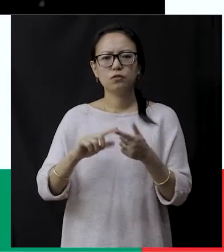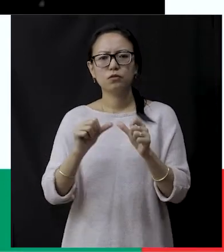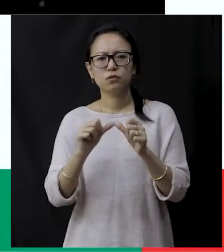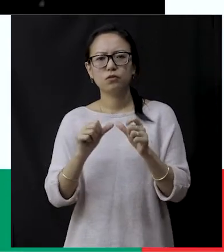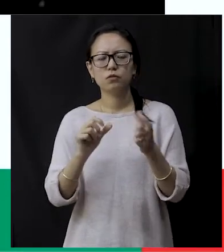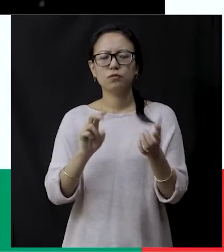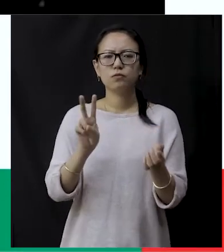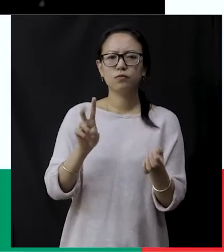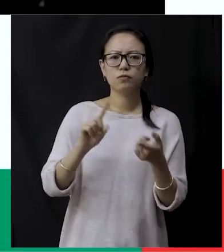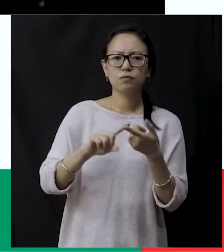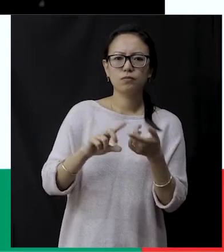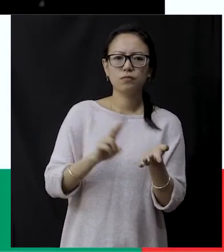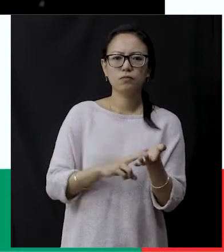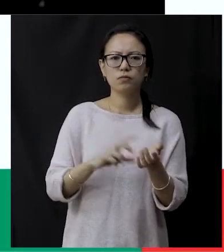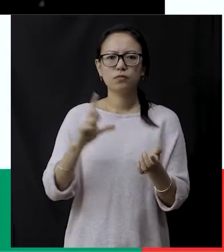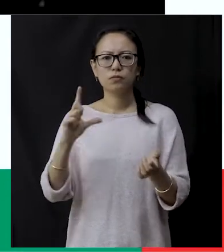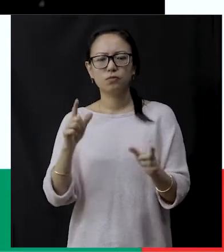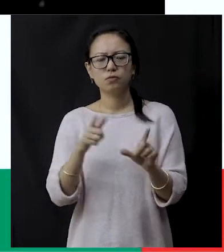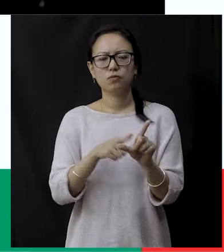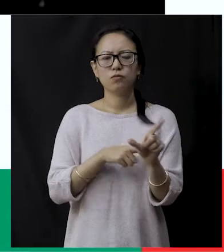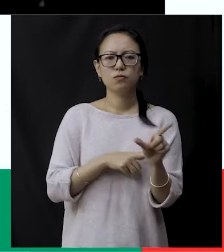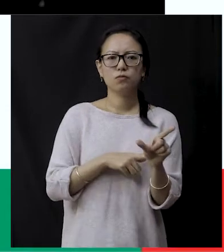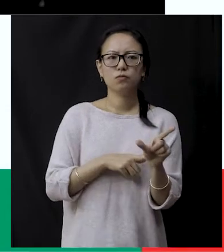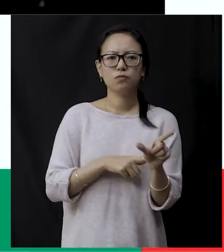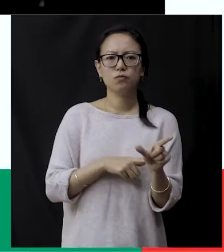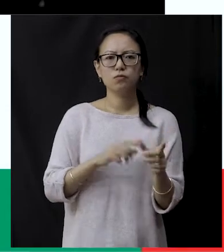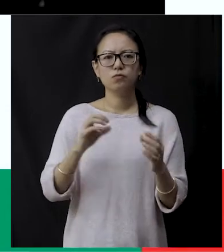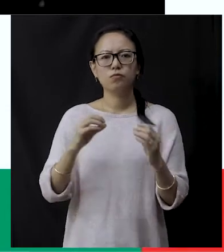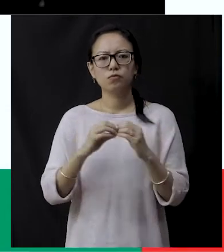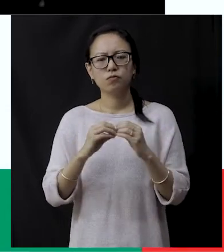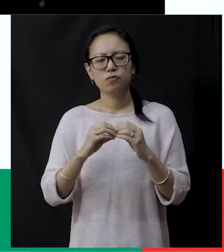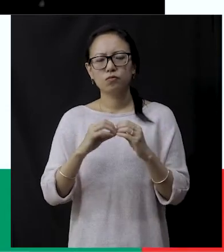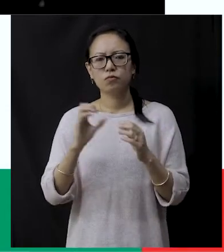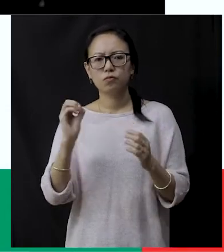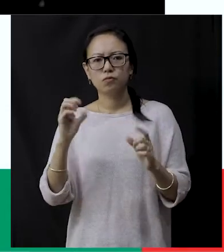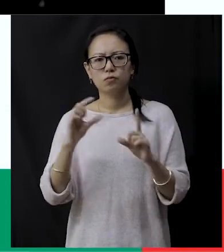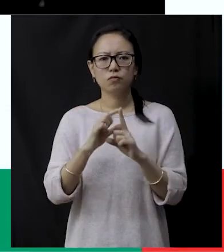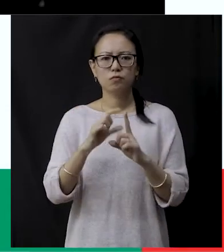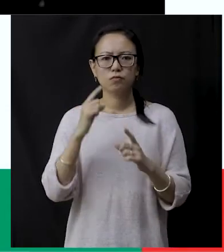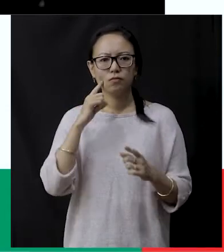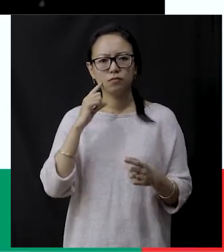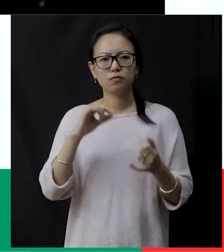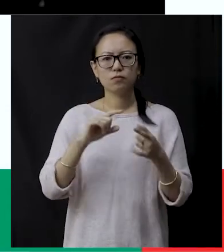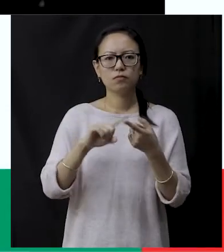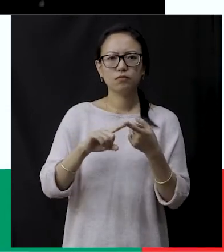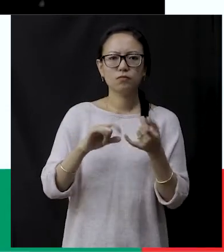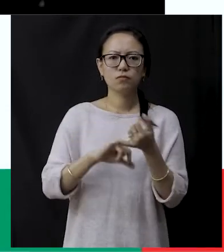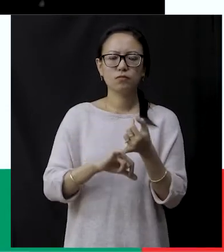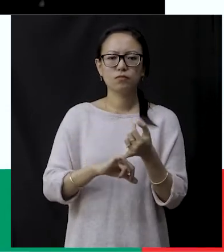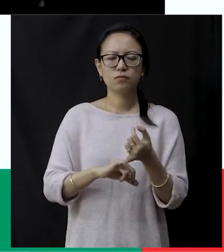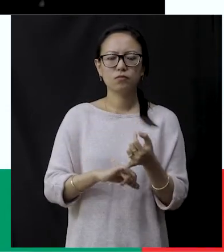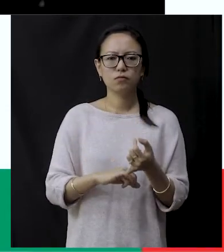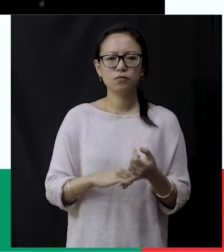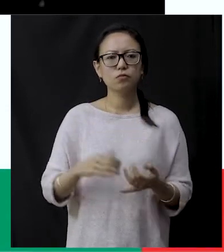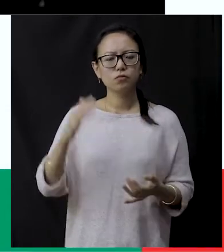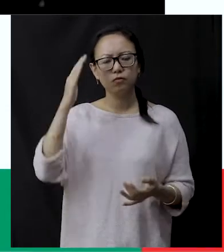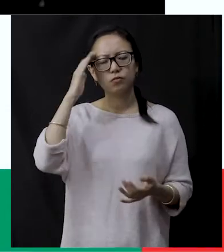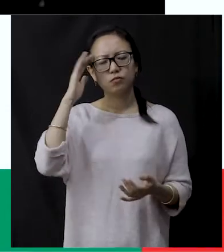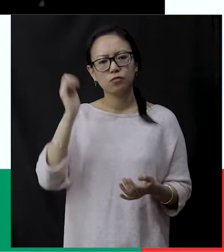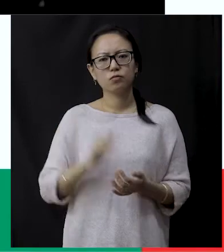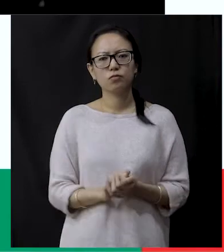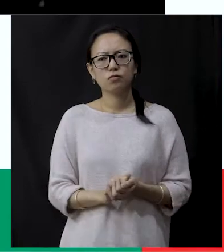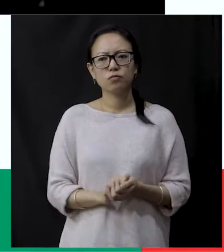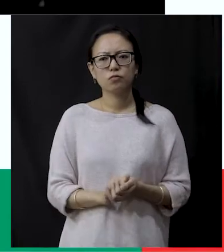rotation and revolution of the earth, as well as we are going to see and discuss about